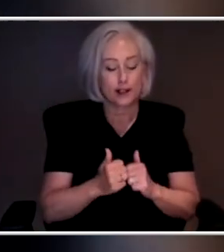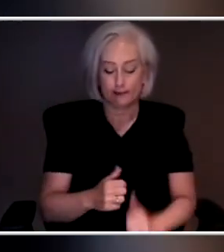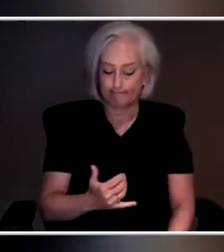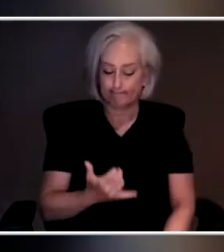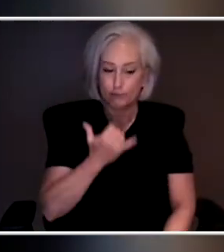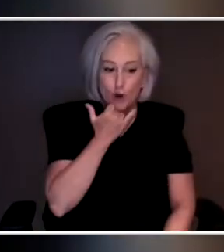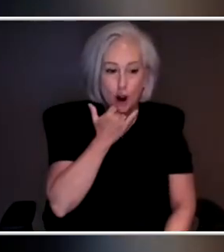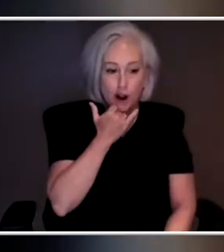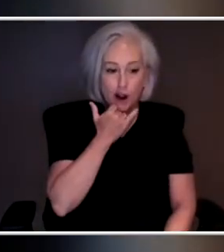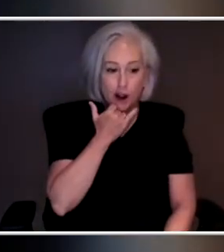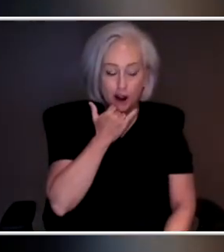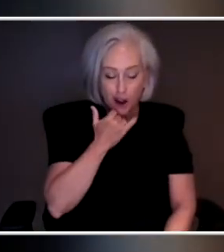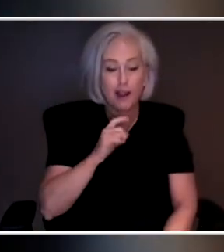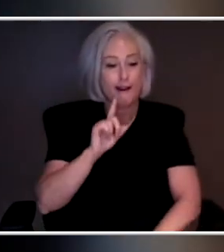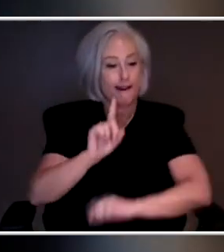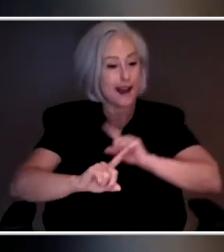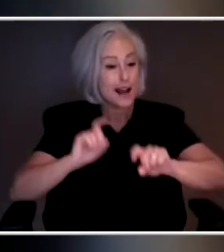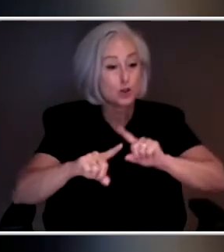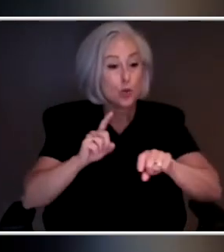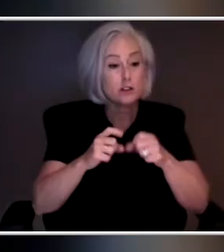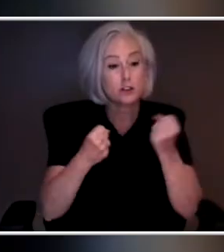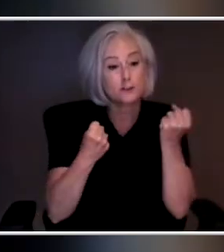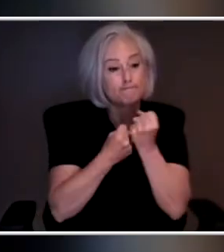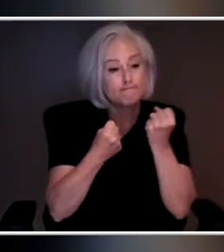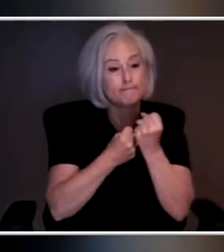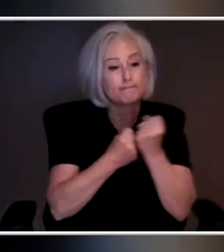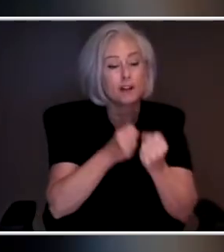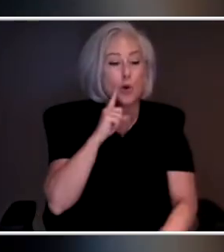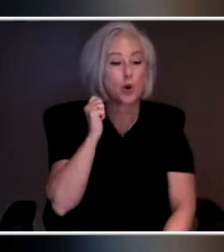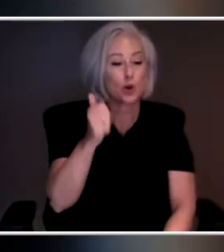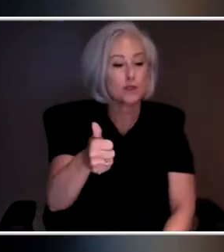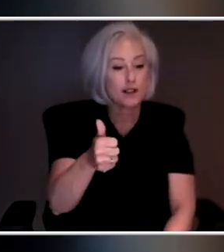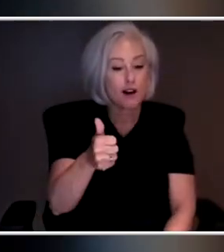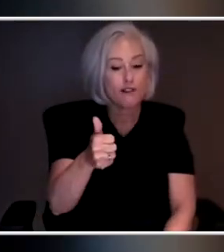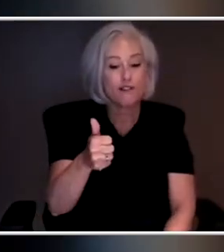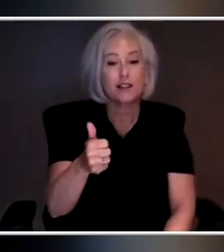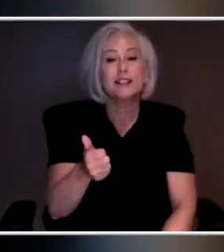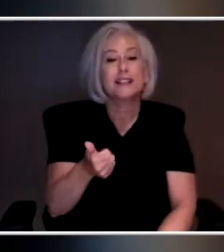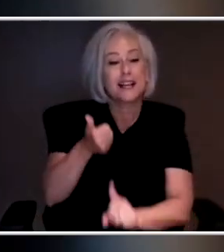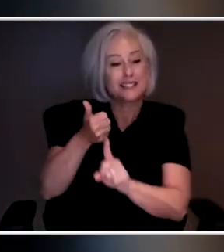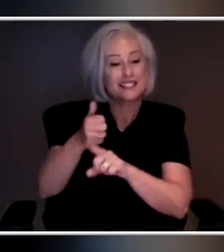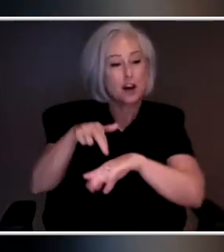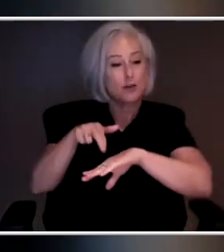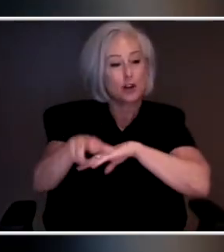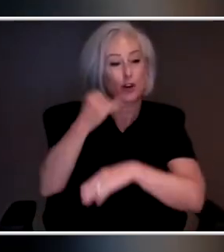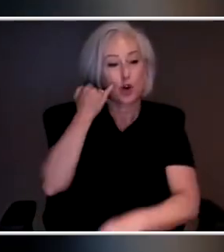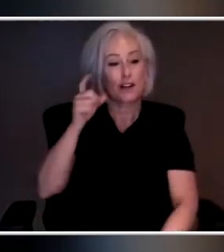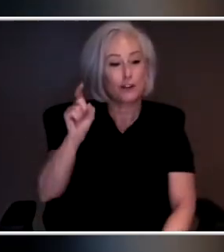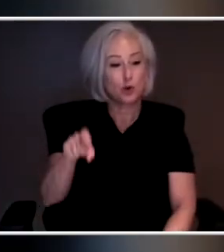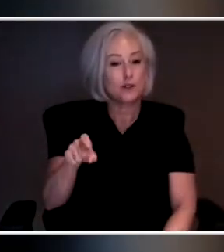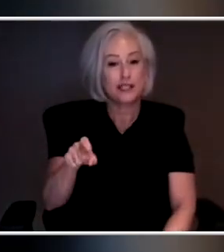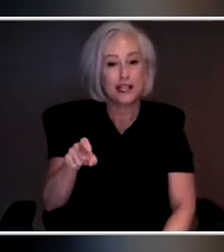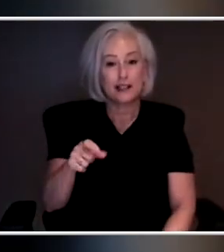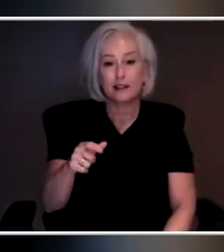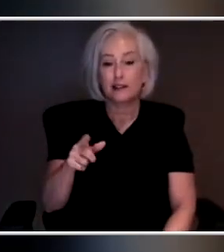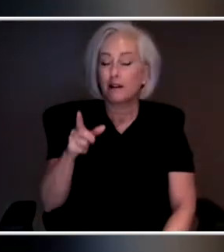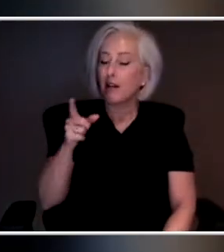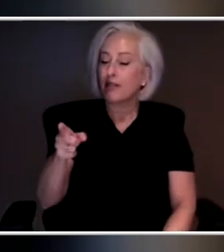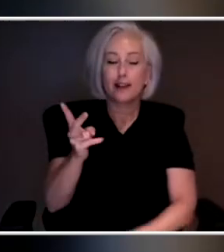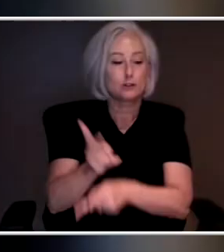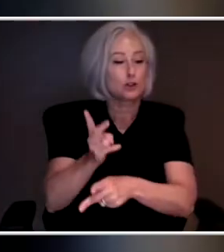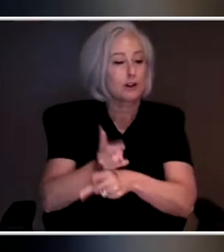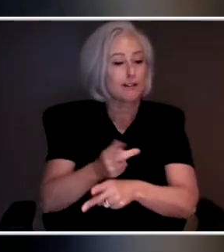ask questions and advocate for yourself and self-refer if that's what you need to do. I was treated so well